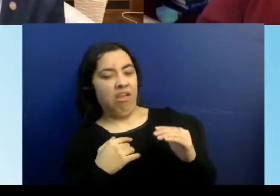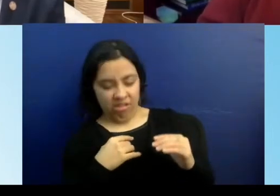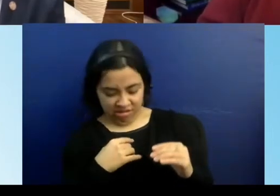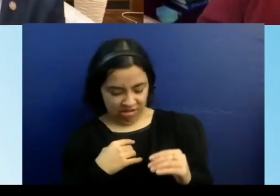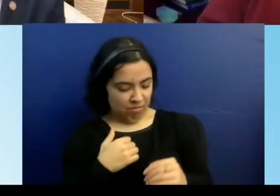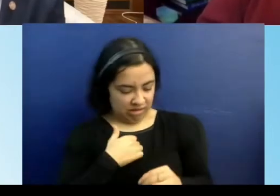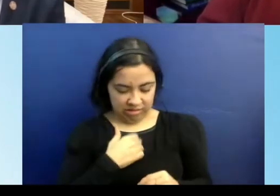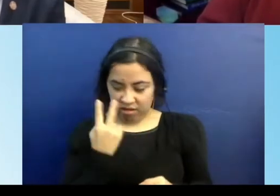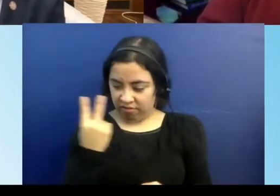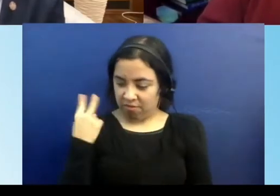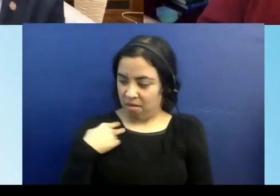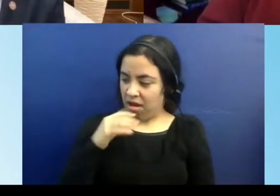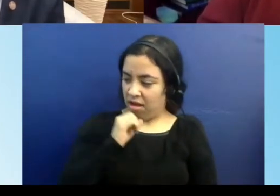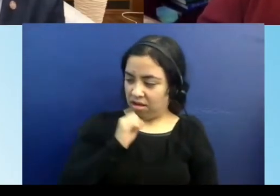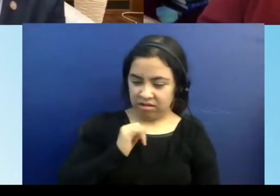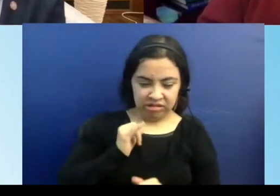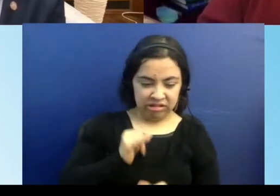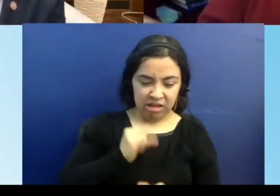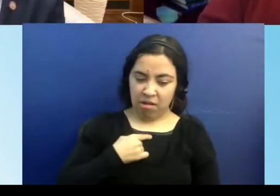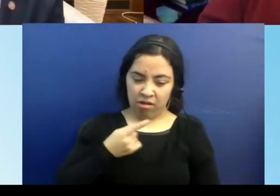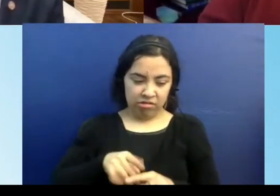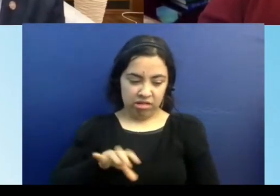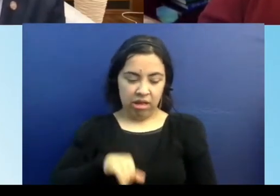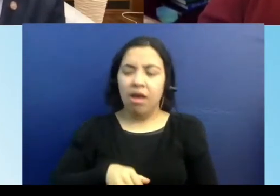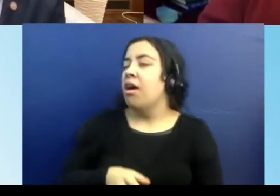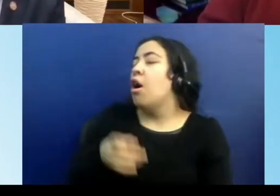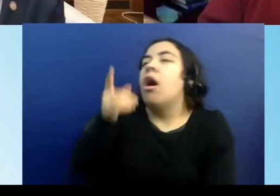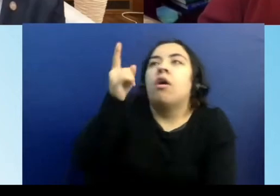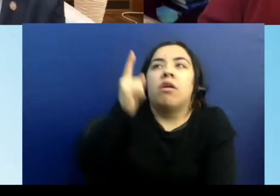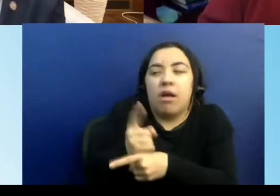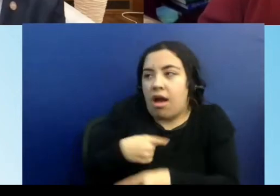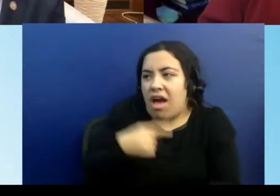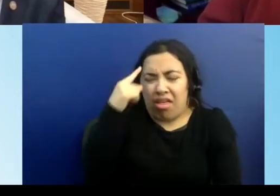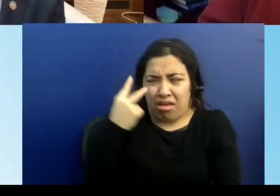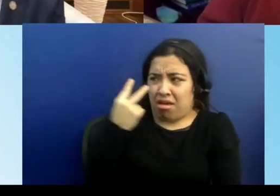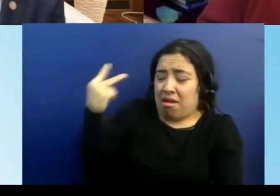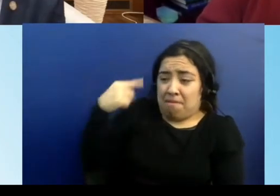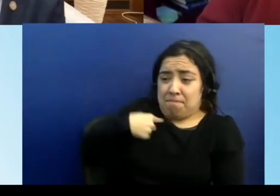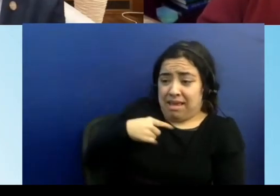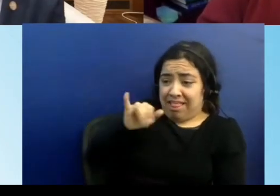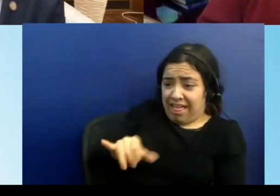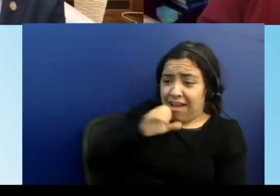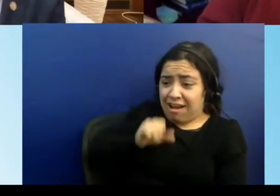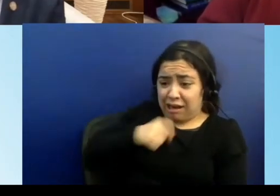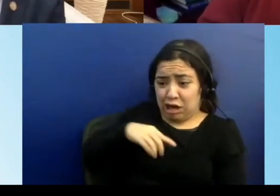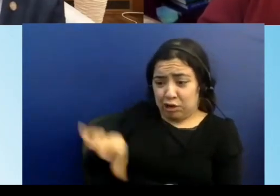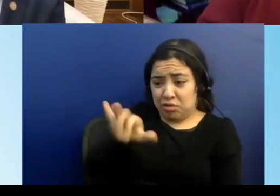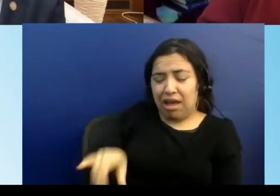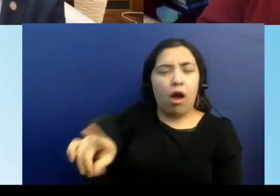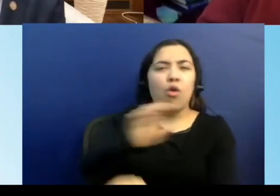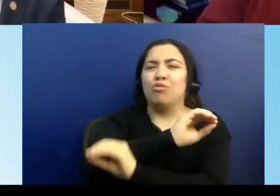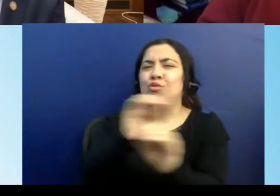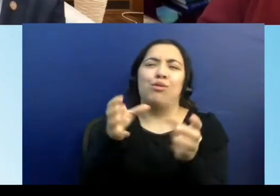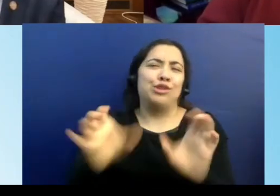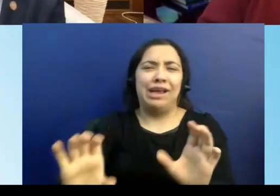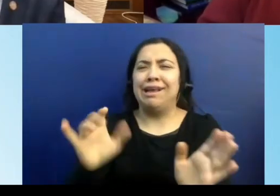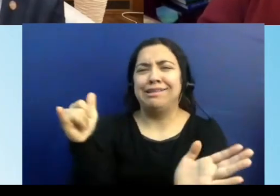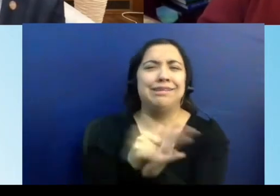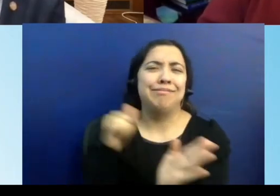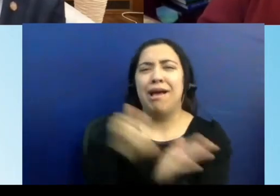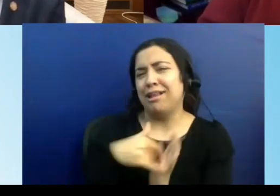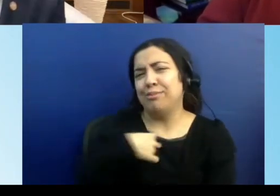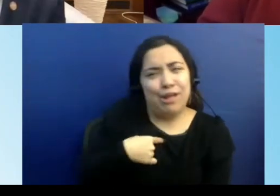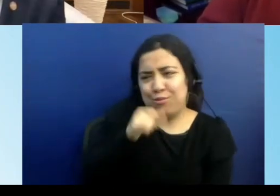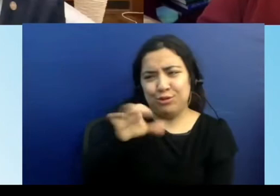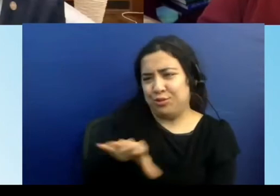thinking, could I have done that? No chance whatsoever. So you got to give it, you got to give her props. I mean, she not